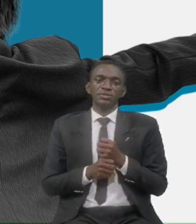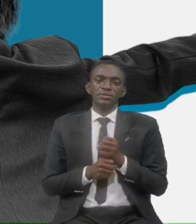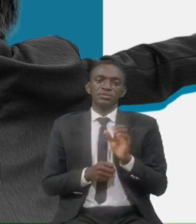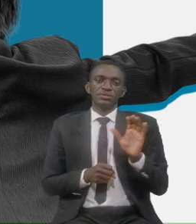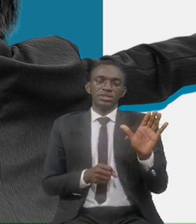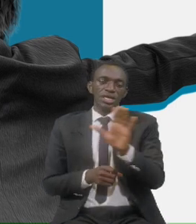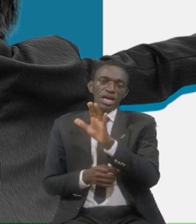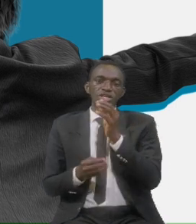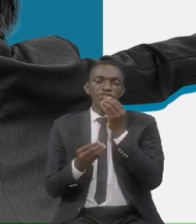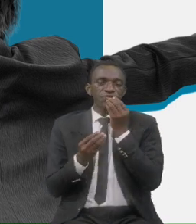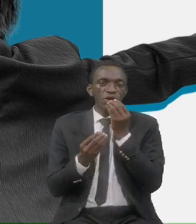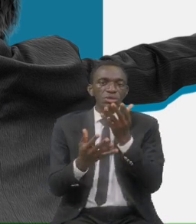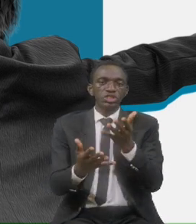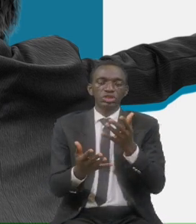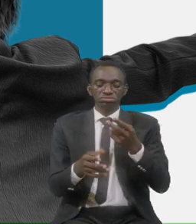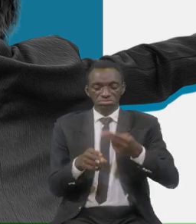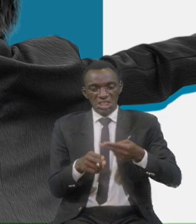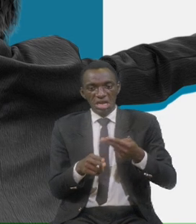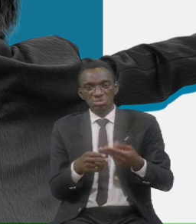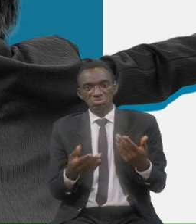information about them.